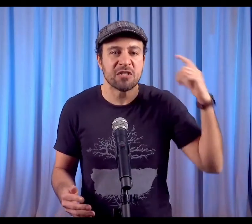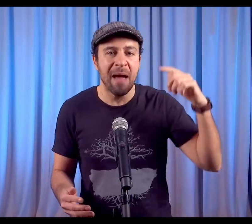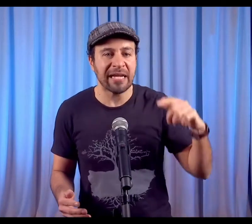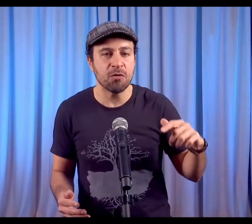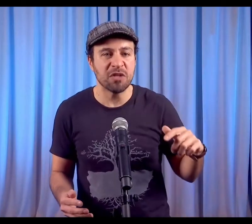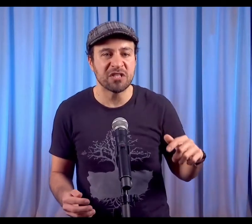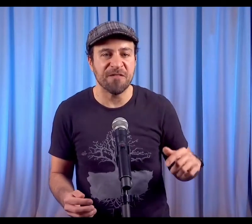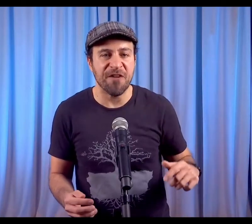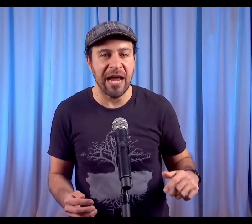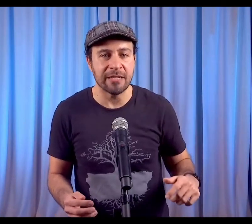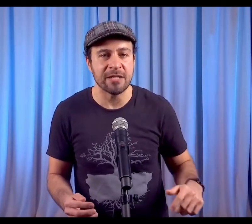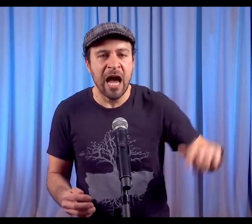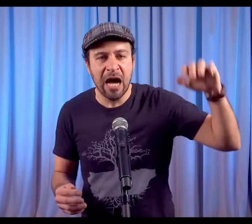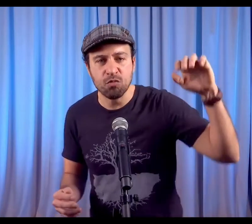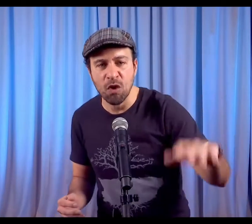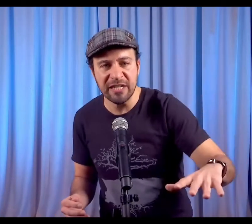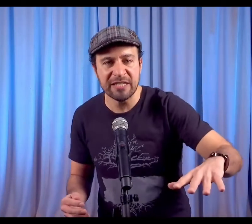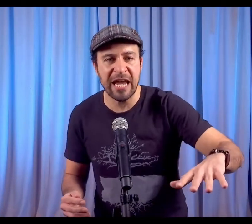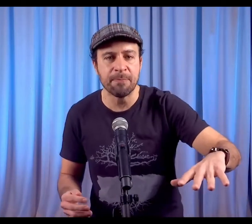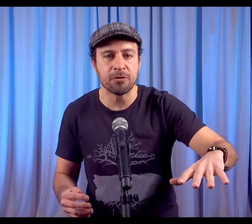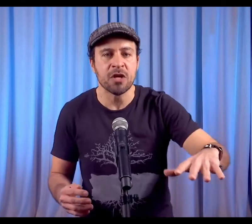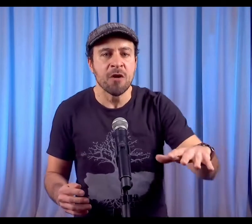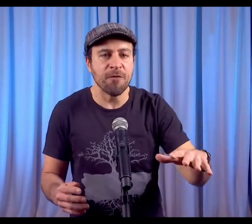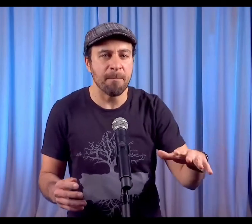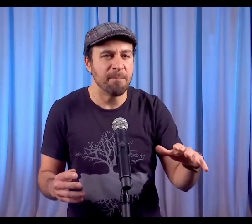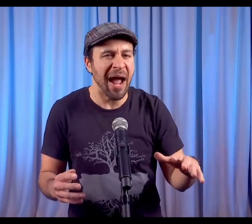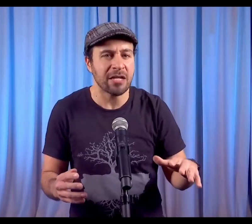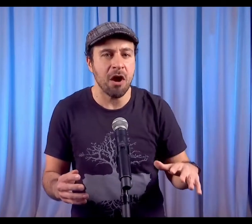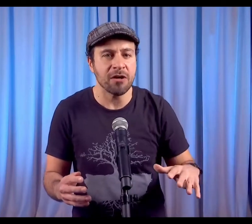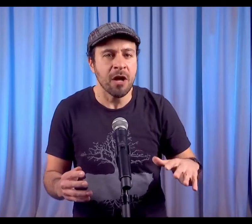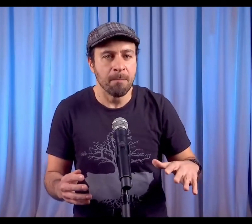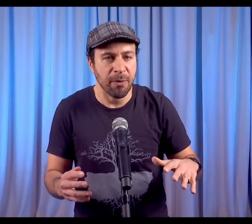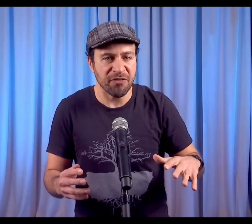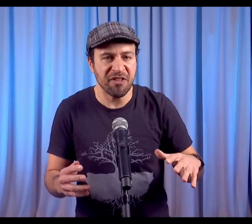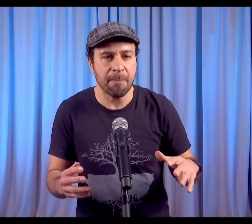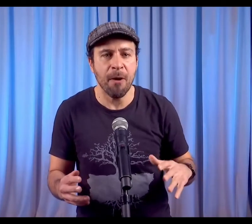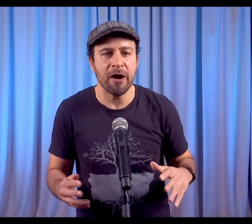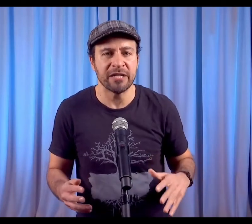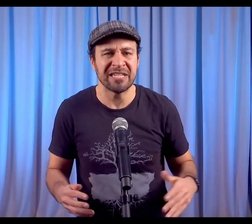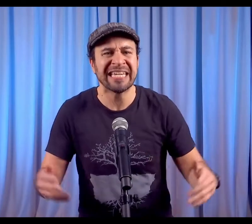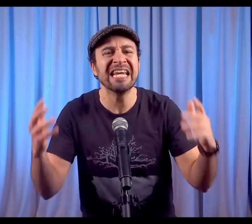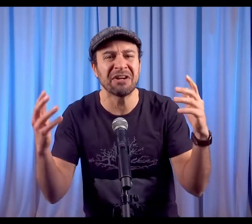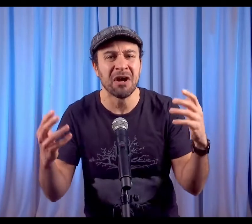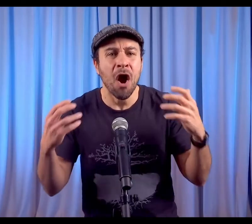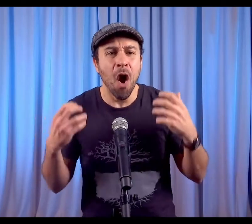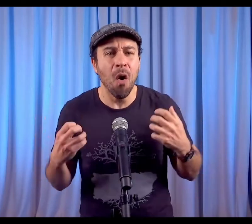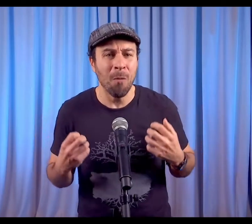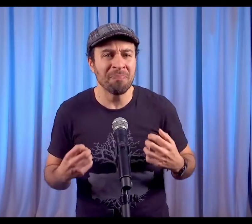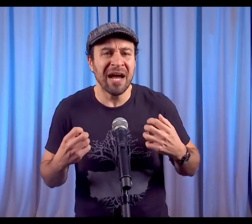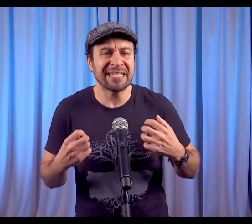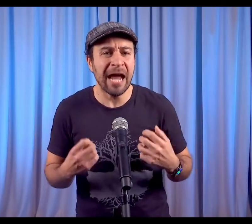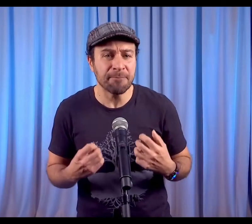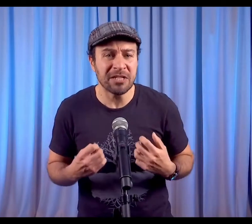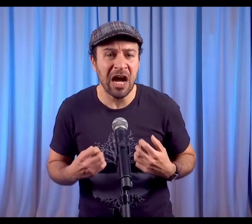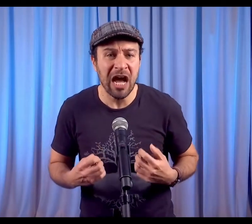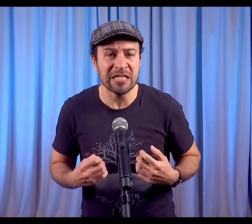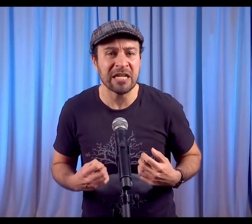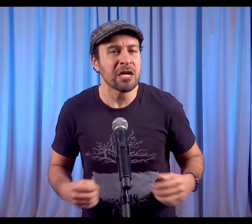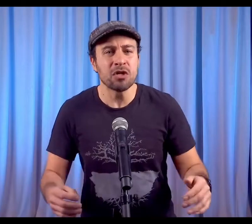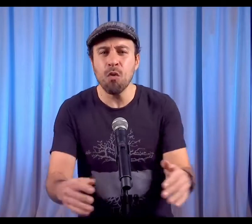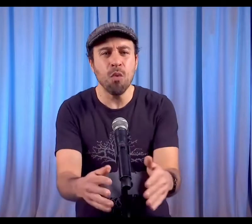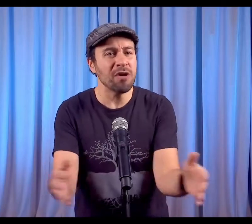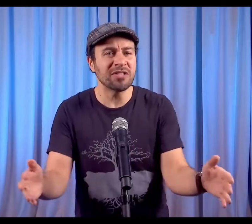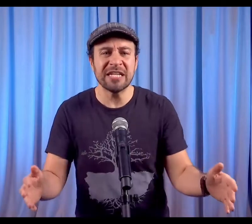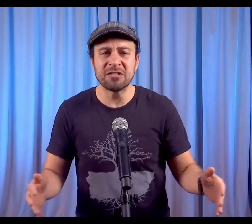dominoes smacking with defiance on wooden tables from backyard birthday parties. Here, home adapted to